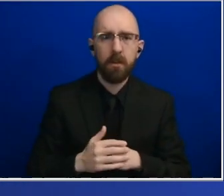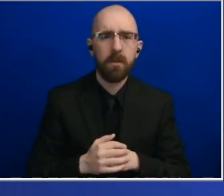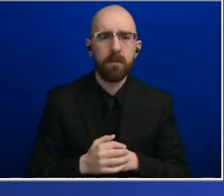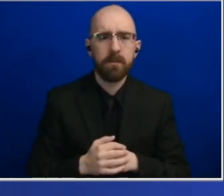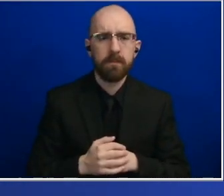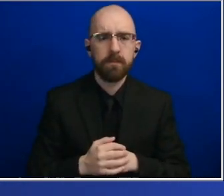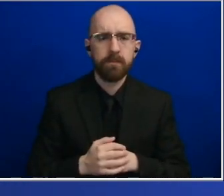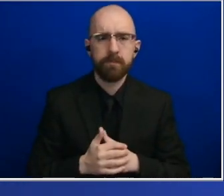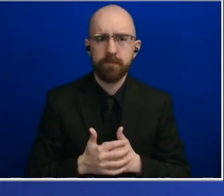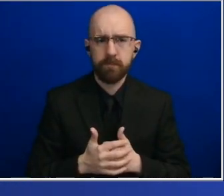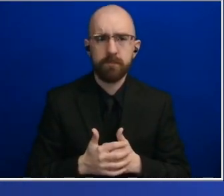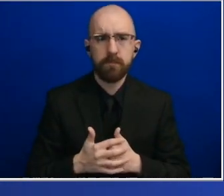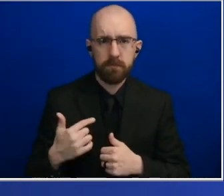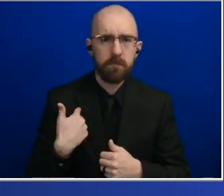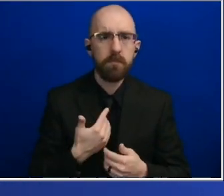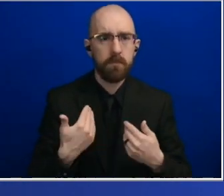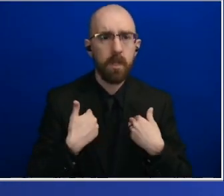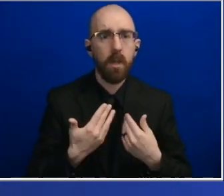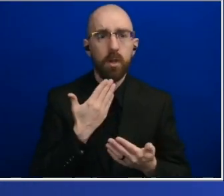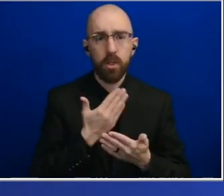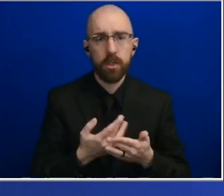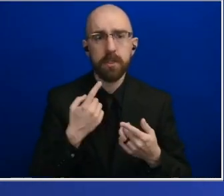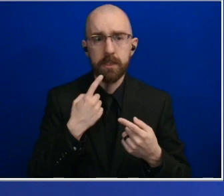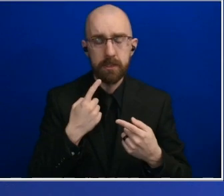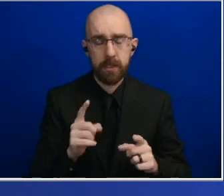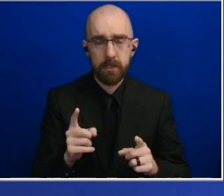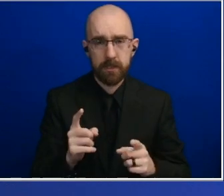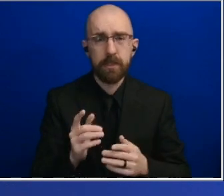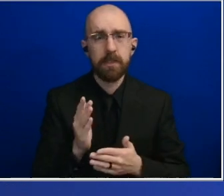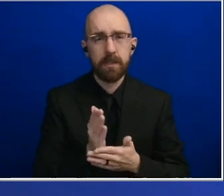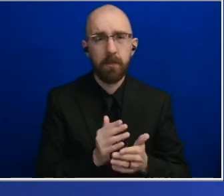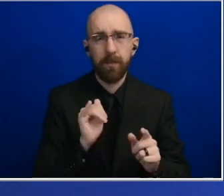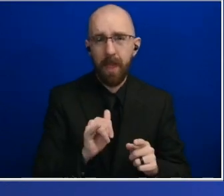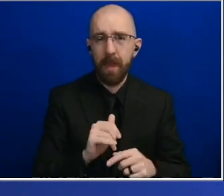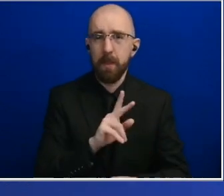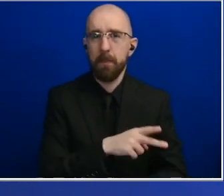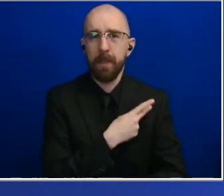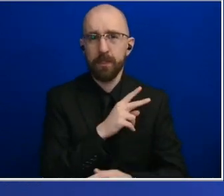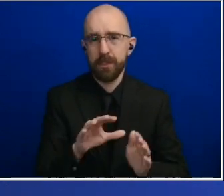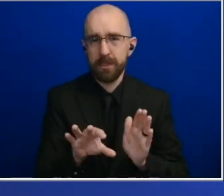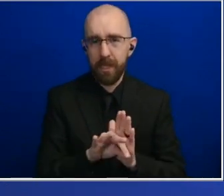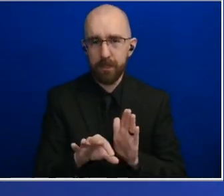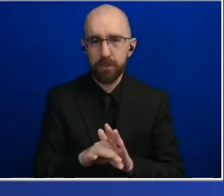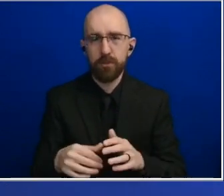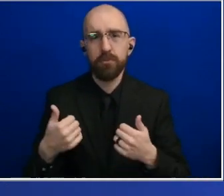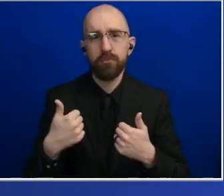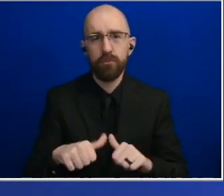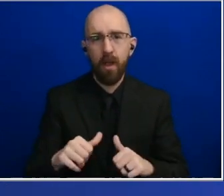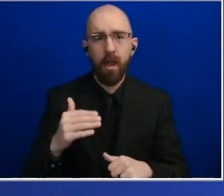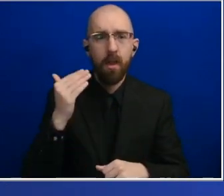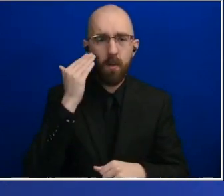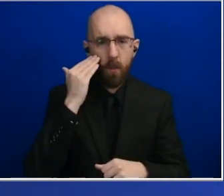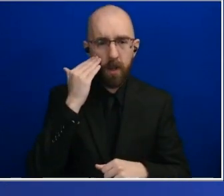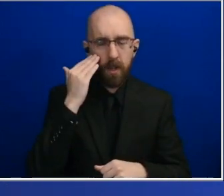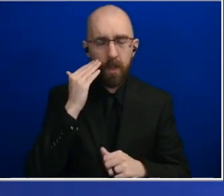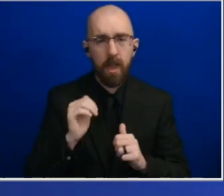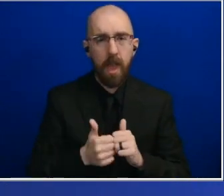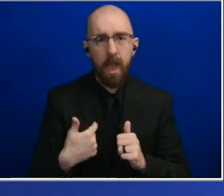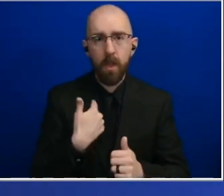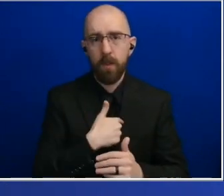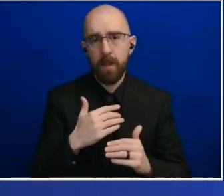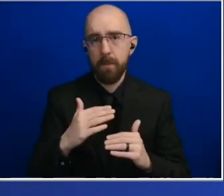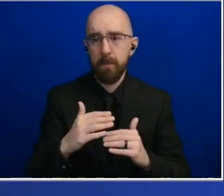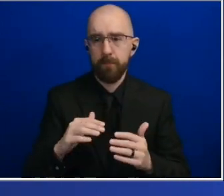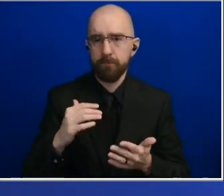We've had good success. I think some of it comes down to patient selection and trying, knowing, have we maximized all the